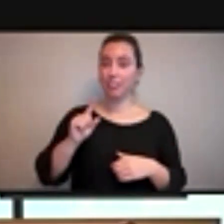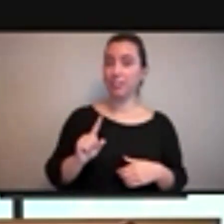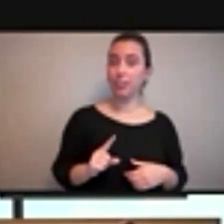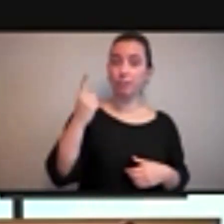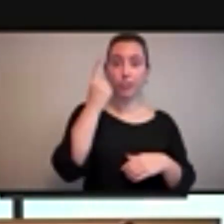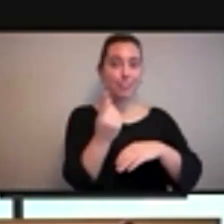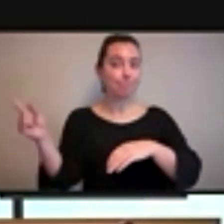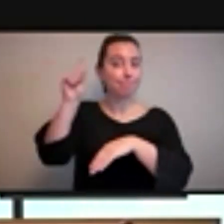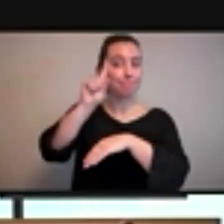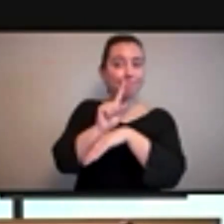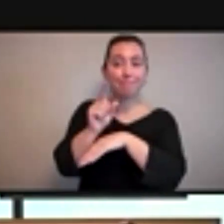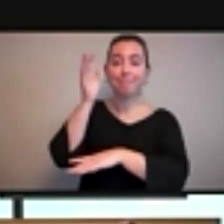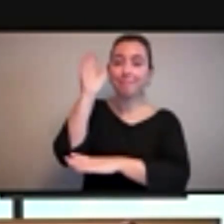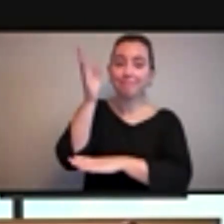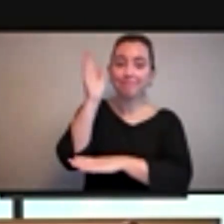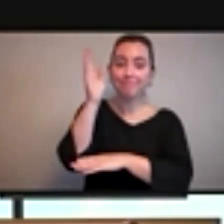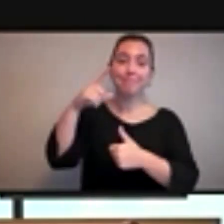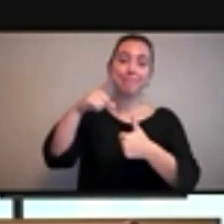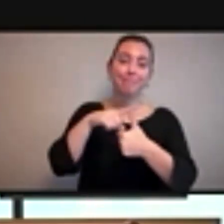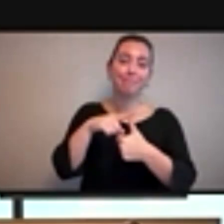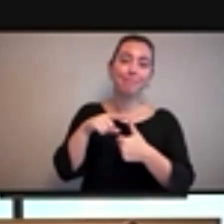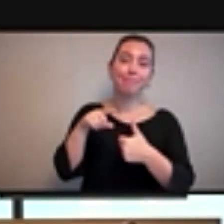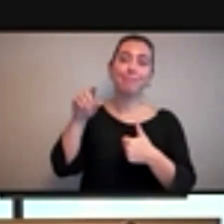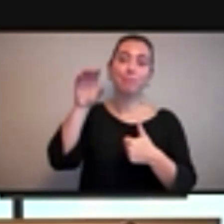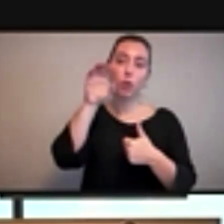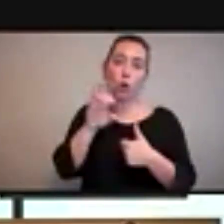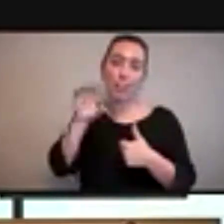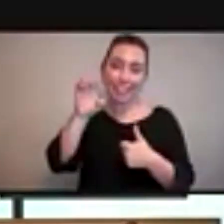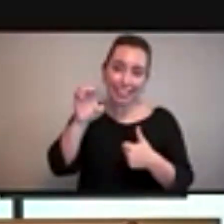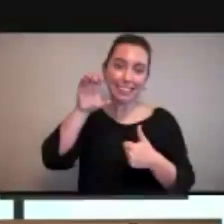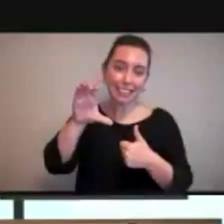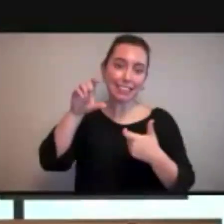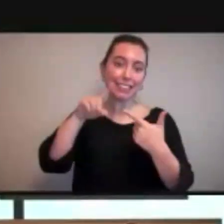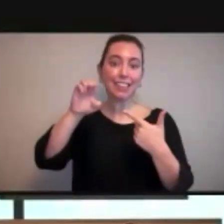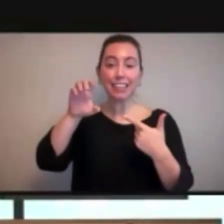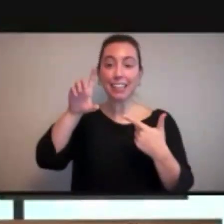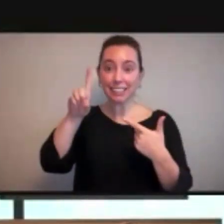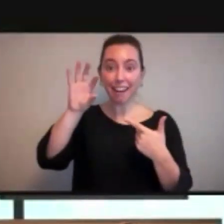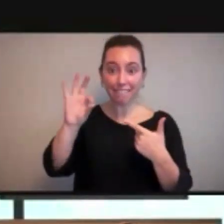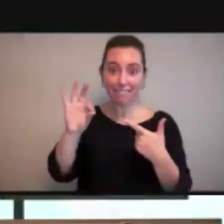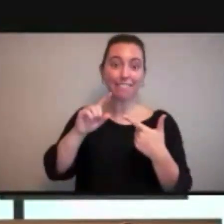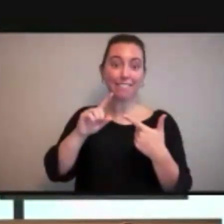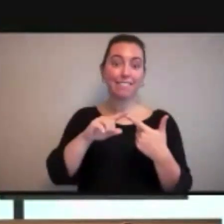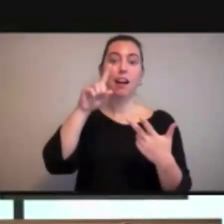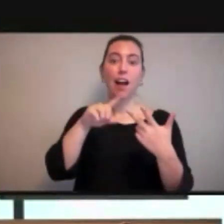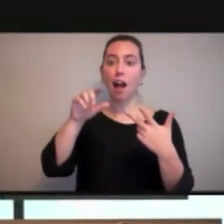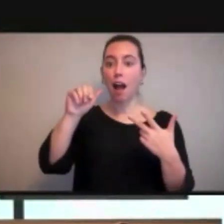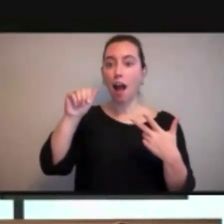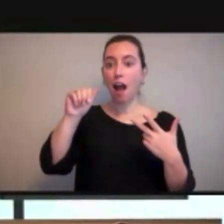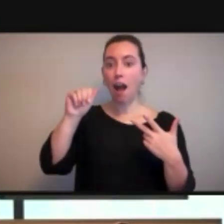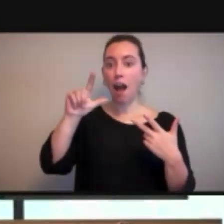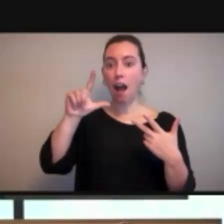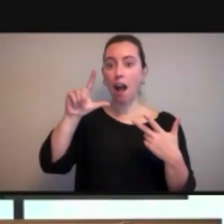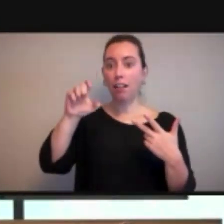from the European Commission and the European Disability Forum. And then Alejandro from EDF asked me to do a